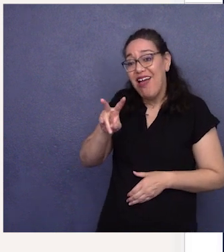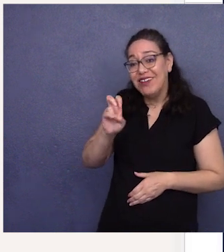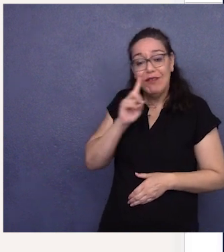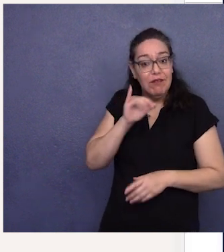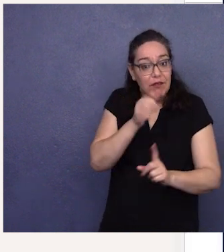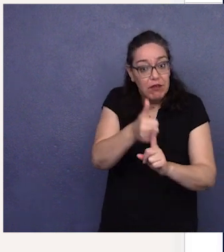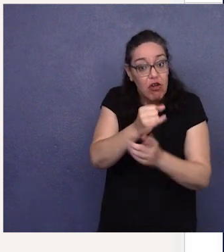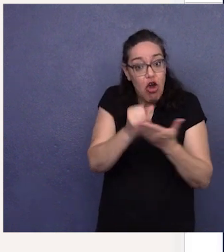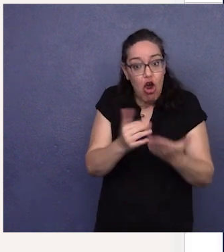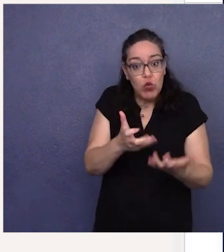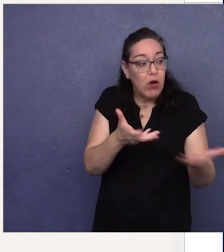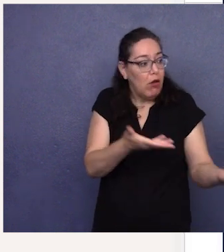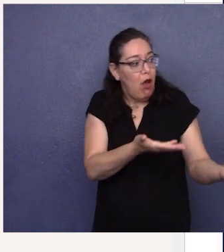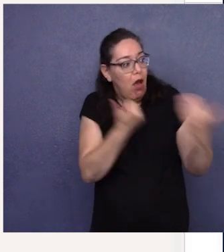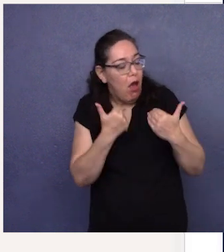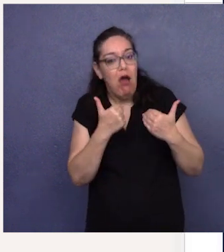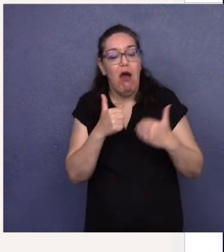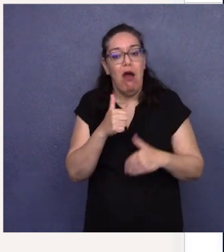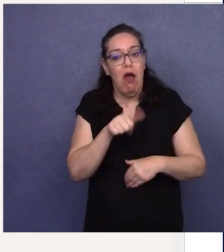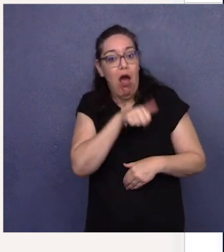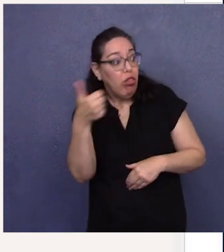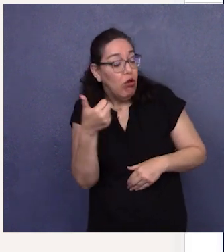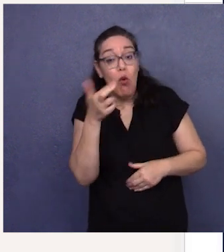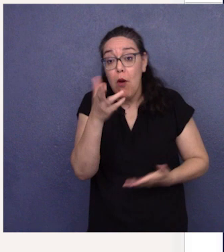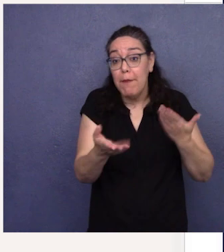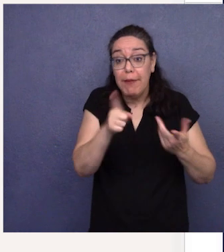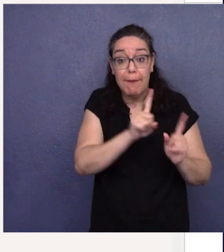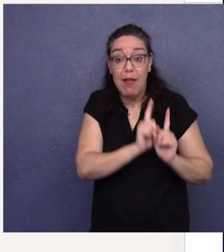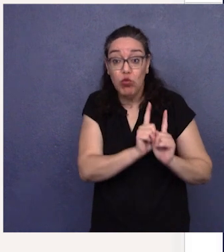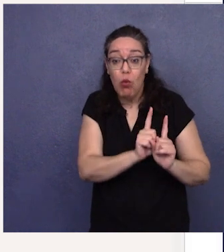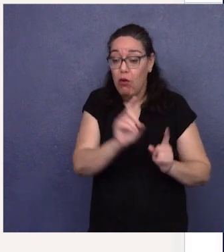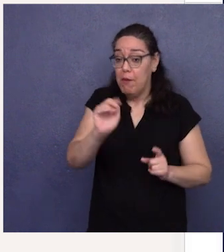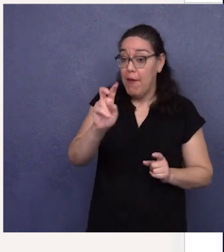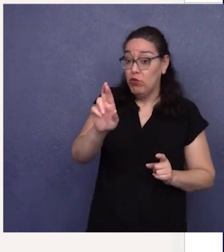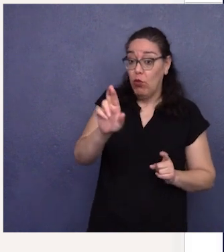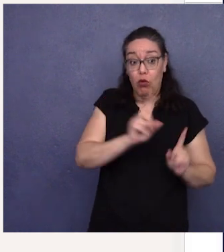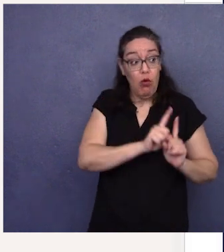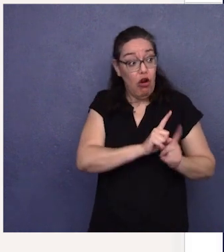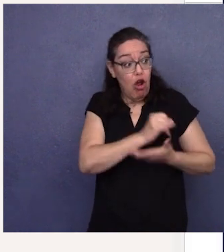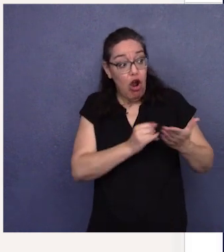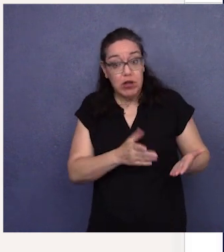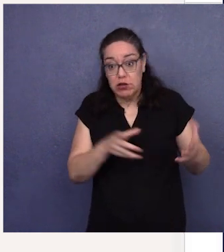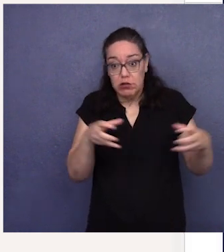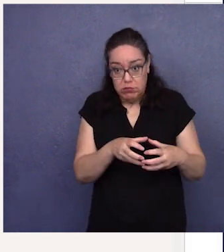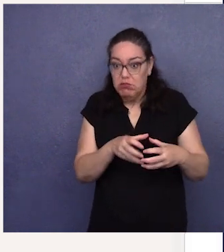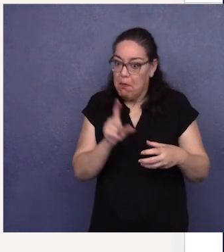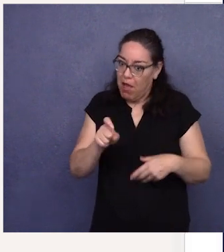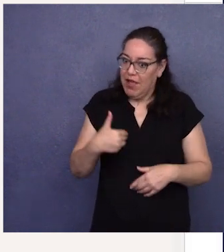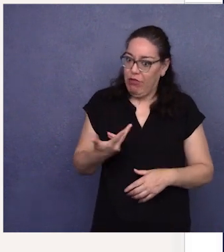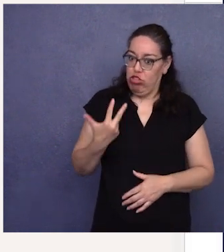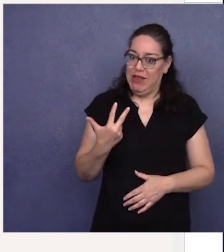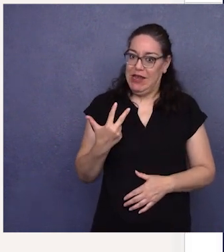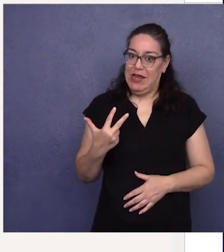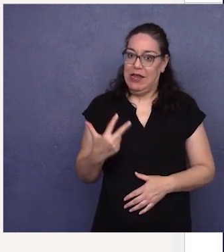artist want to bring on maybe some, or you're mentoring artists, minimum of 3 of